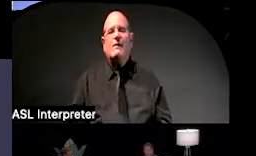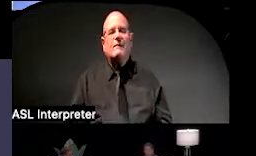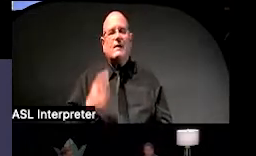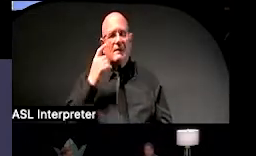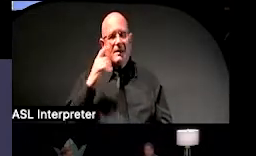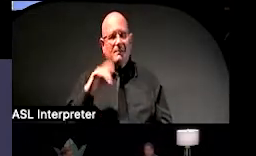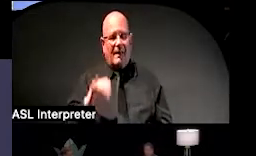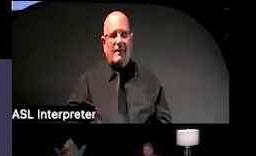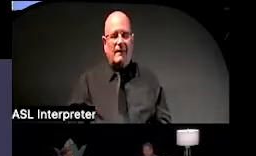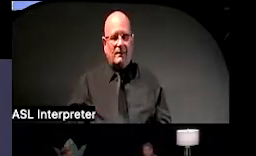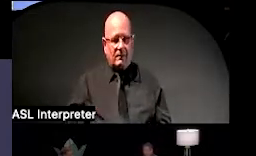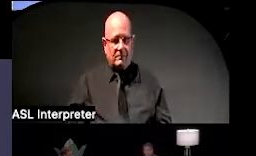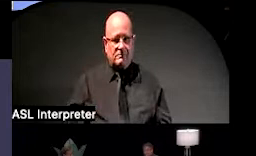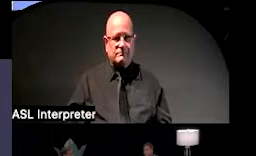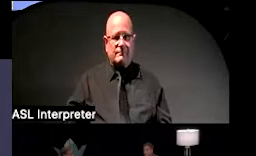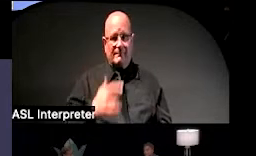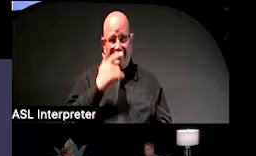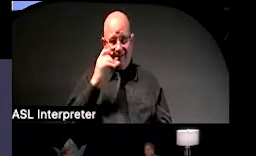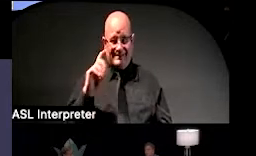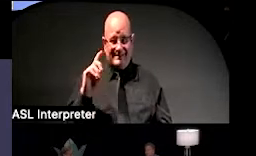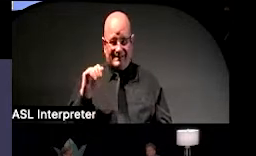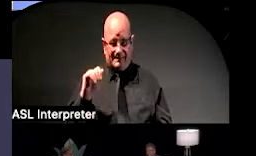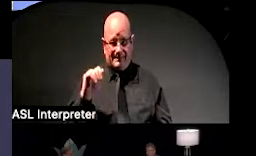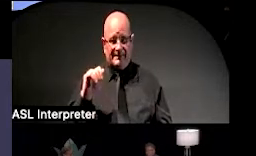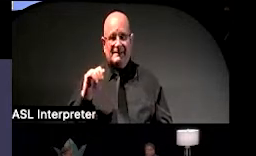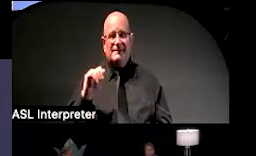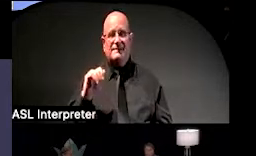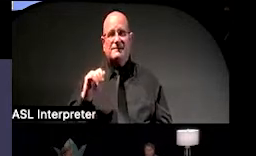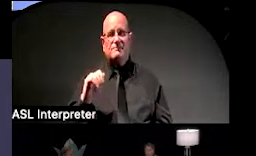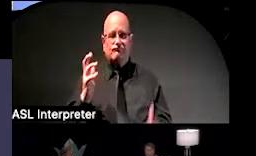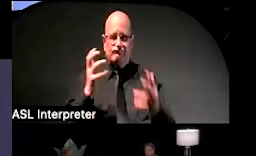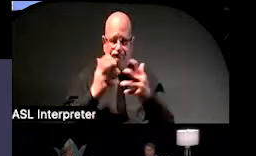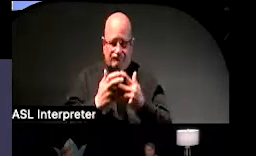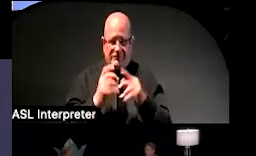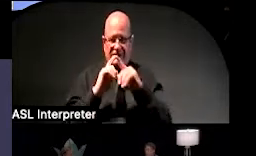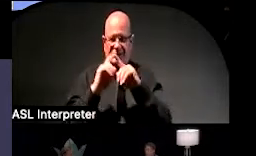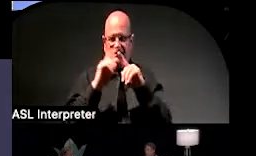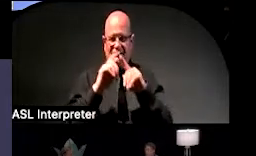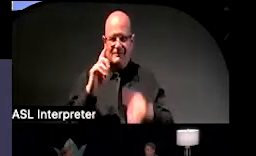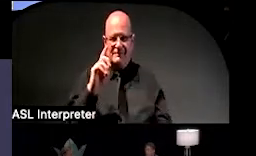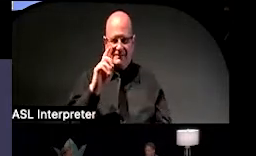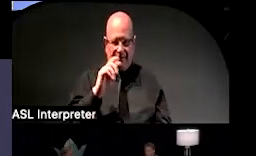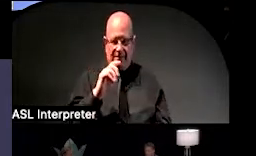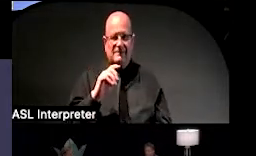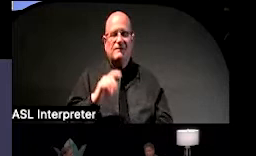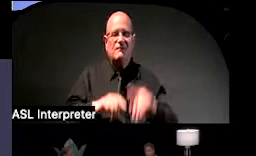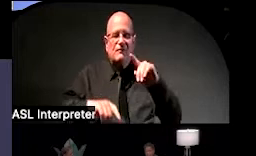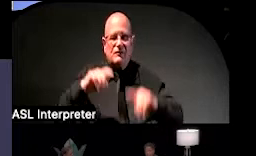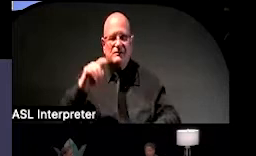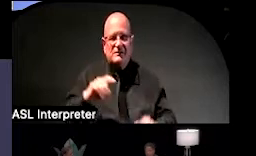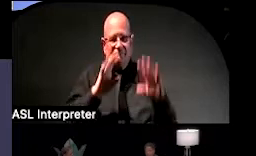that. And then because disability intersects with all the diversity